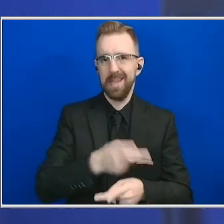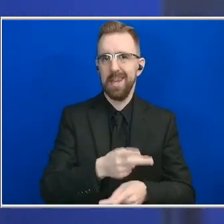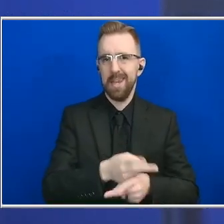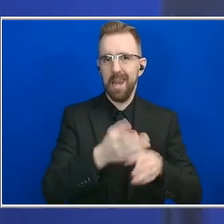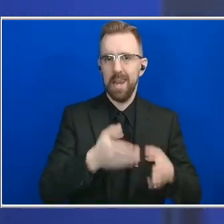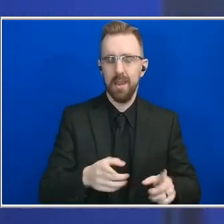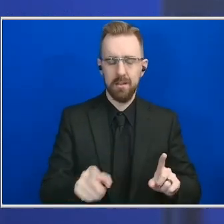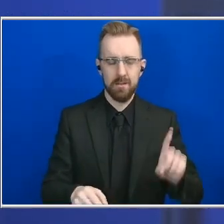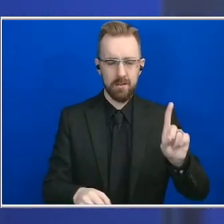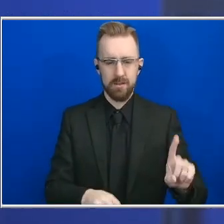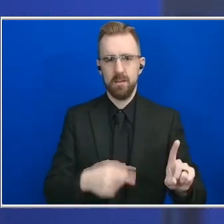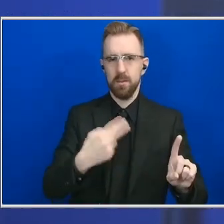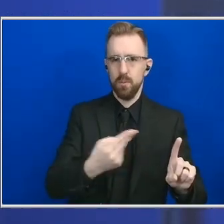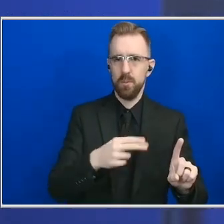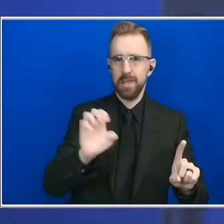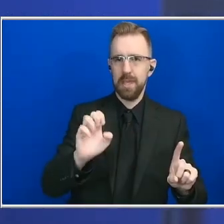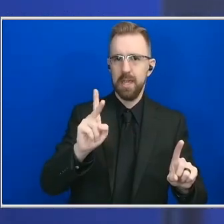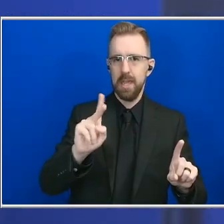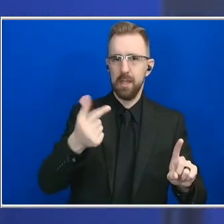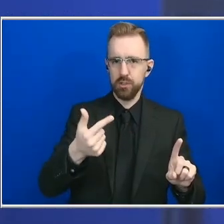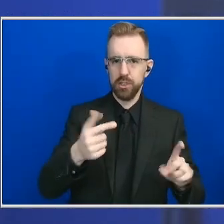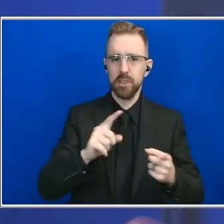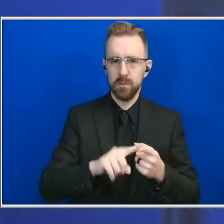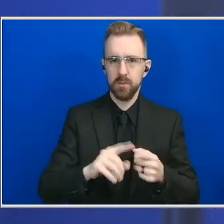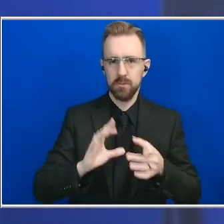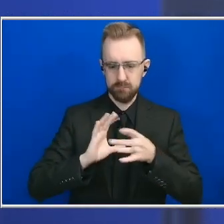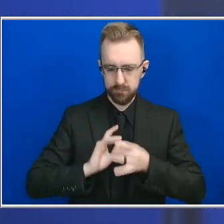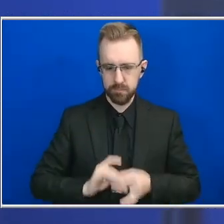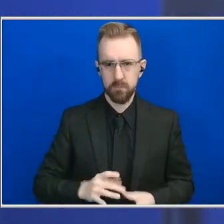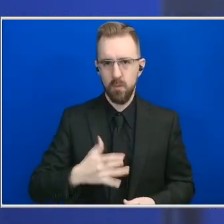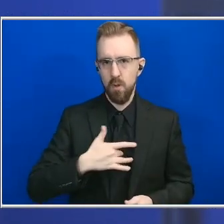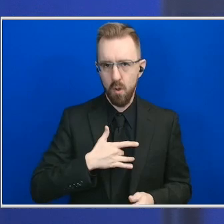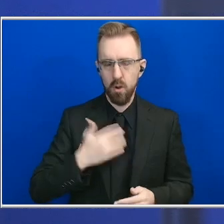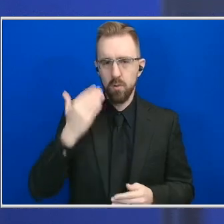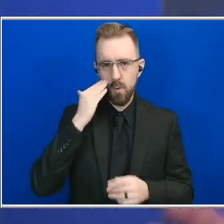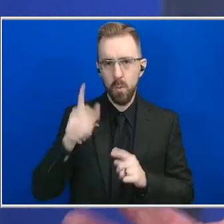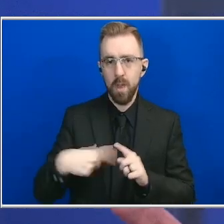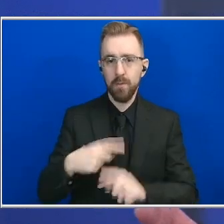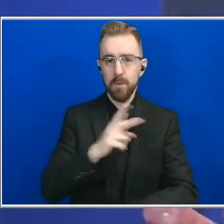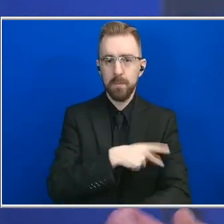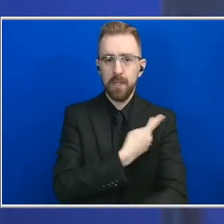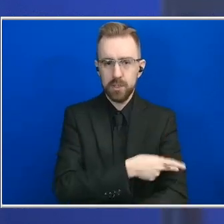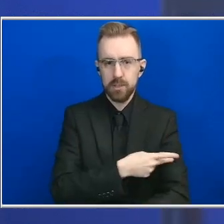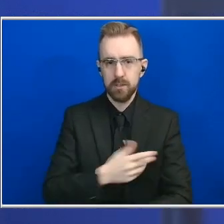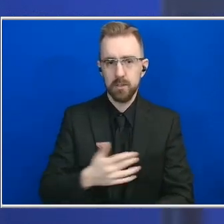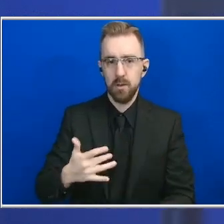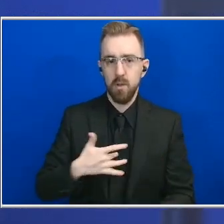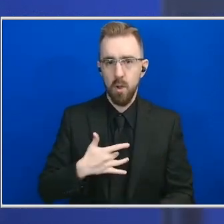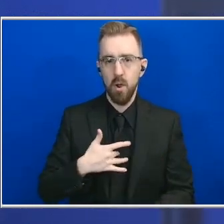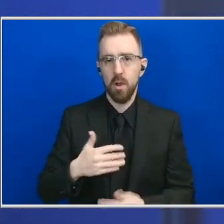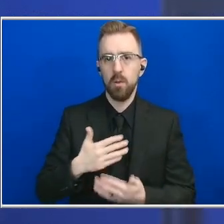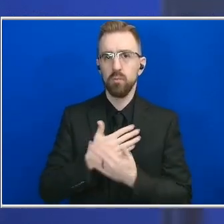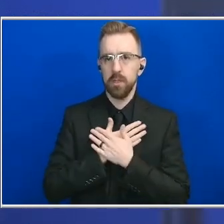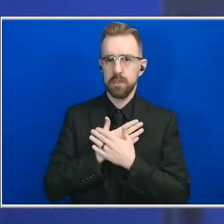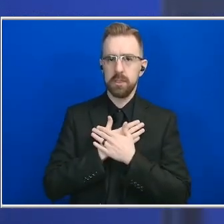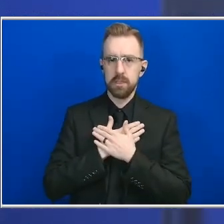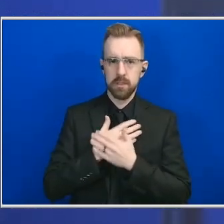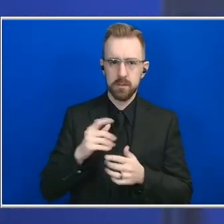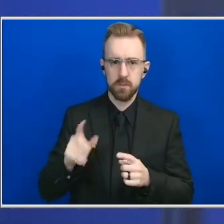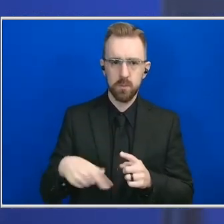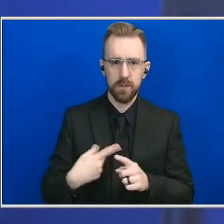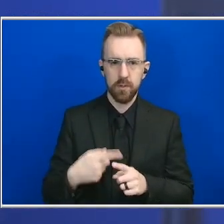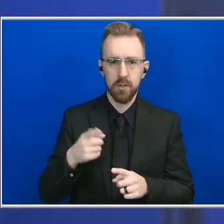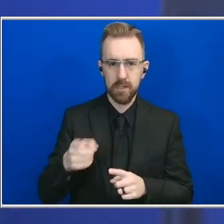use an EKG to hook up to the heart so you know when the patient's heart is at rest, that when these cuffs in the lower extremities